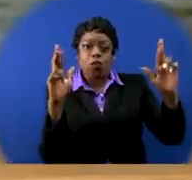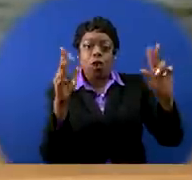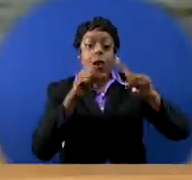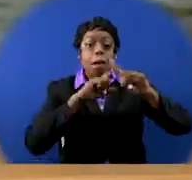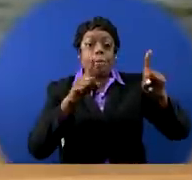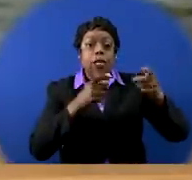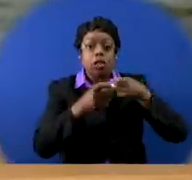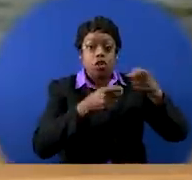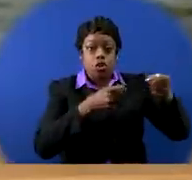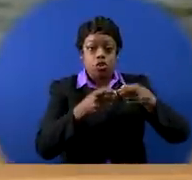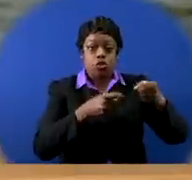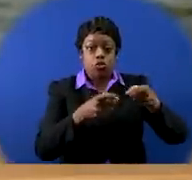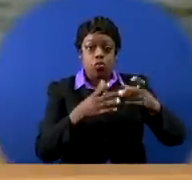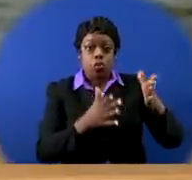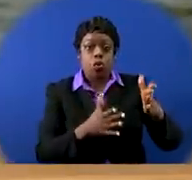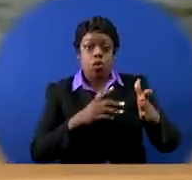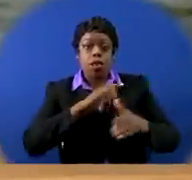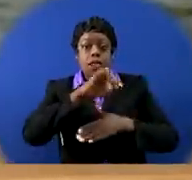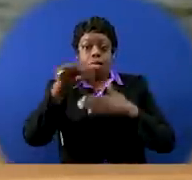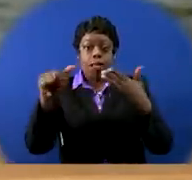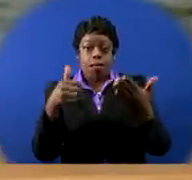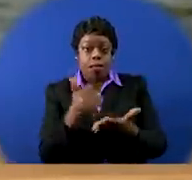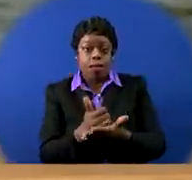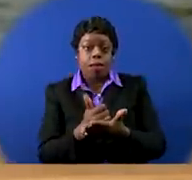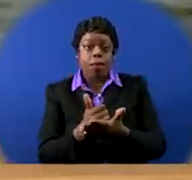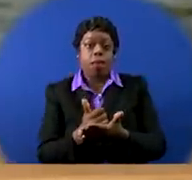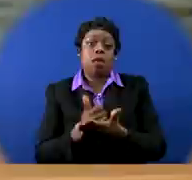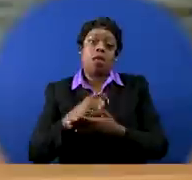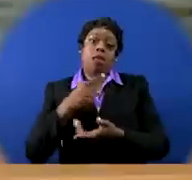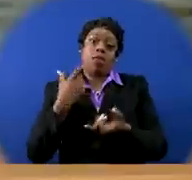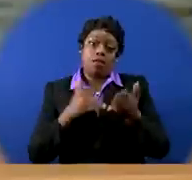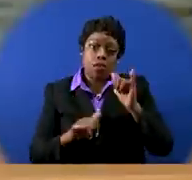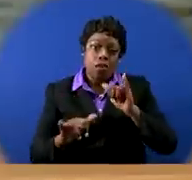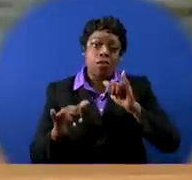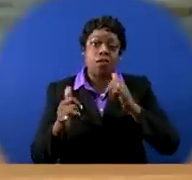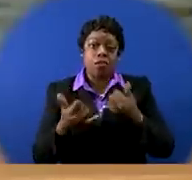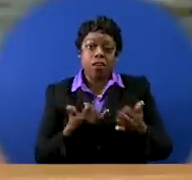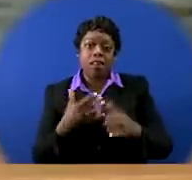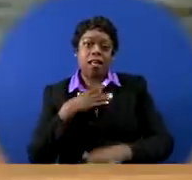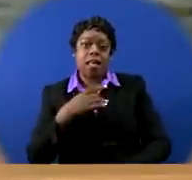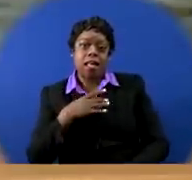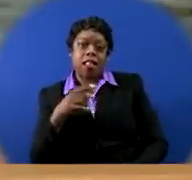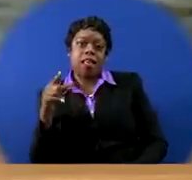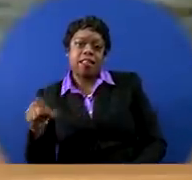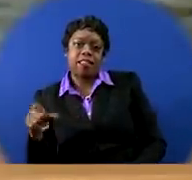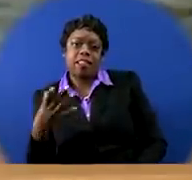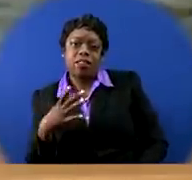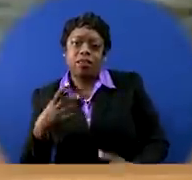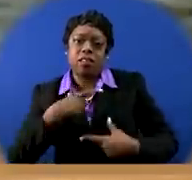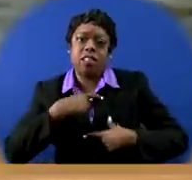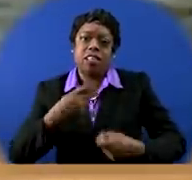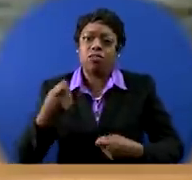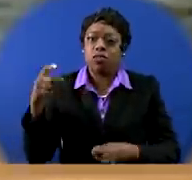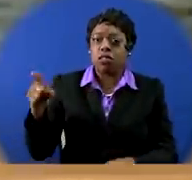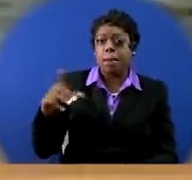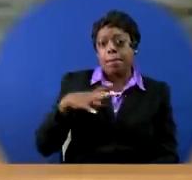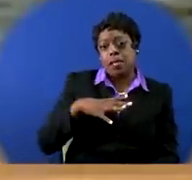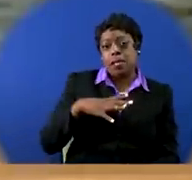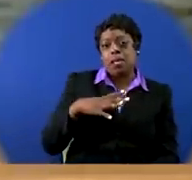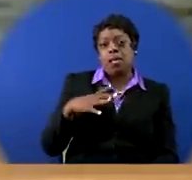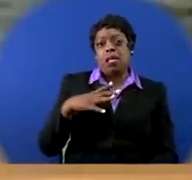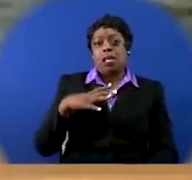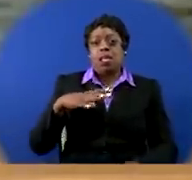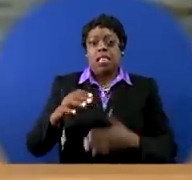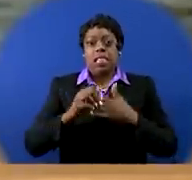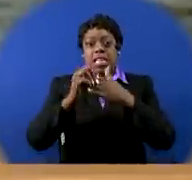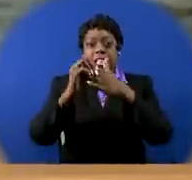reigns forever and ever. Amen. I like this church because what's interesting to me, Reverend Jerry, is that Pilate is the